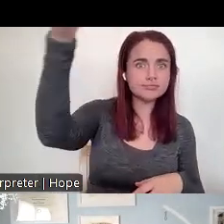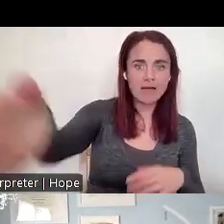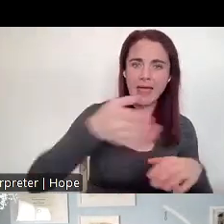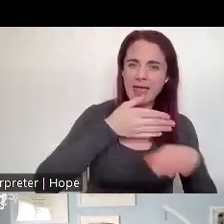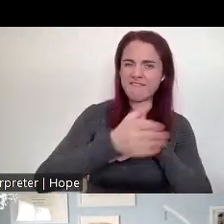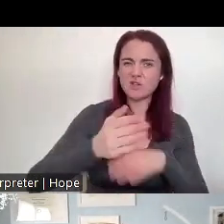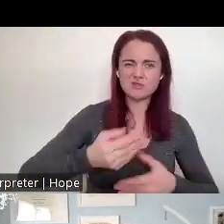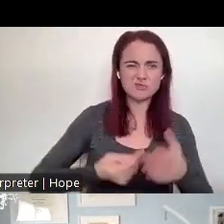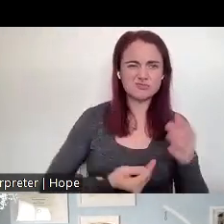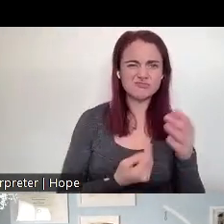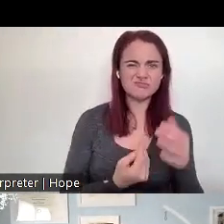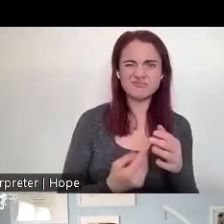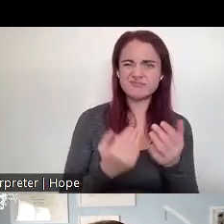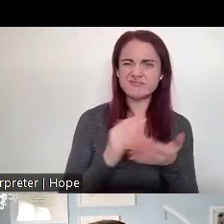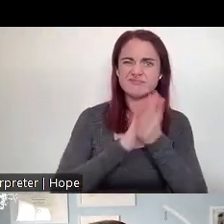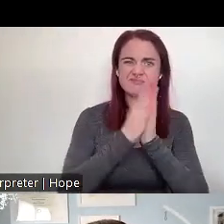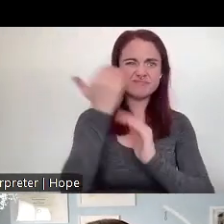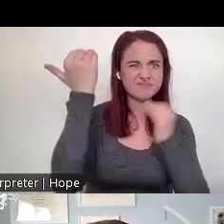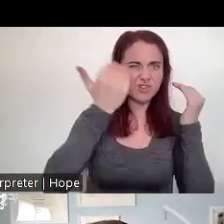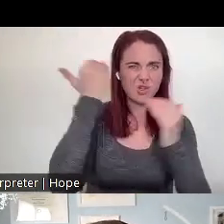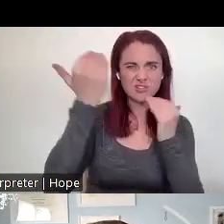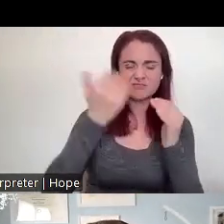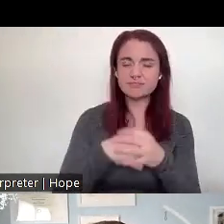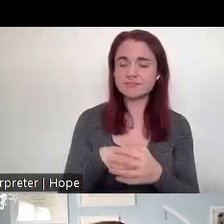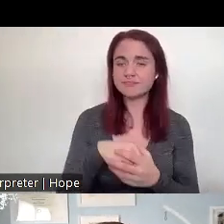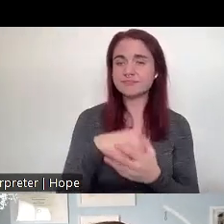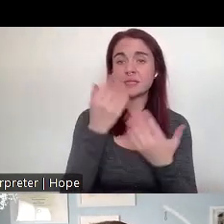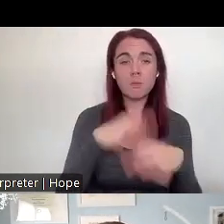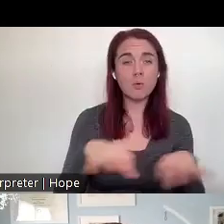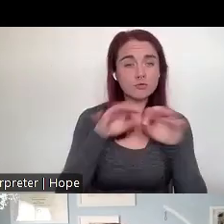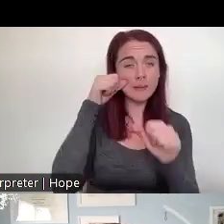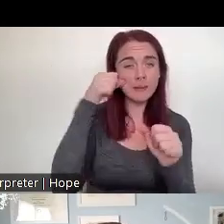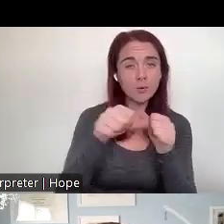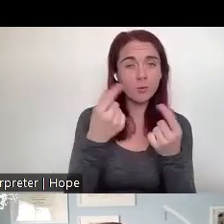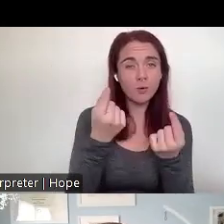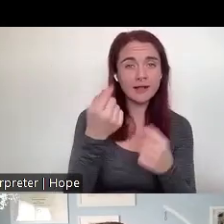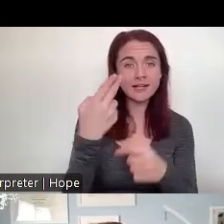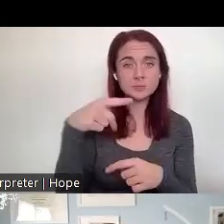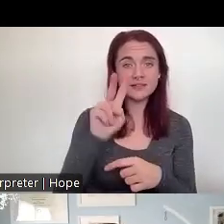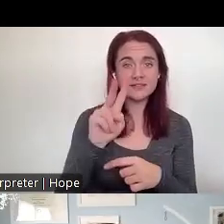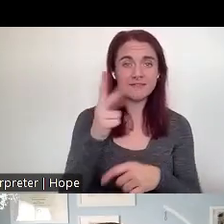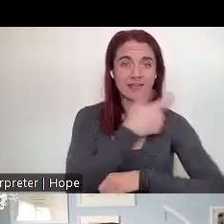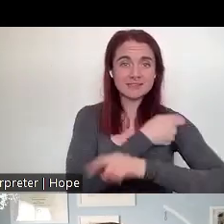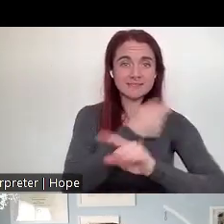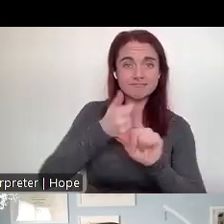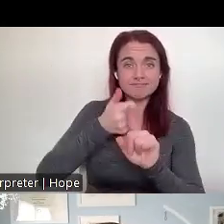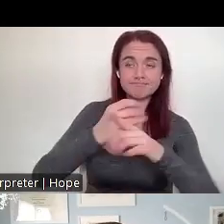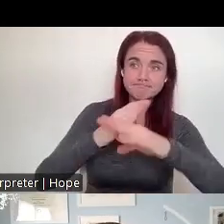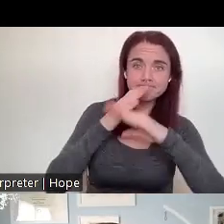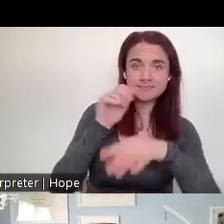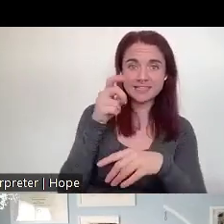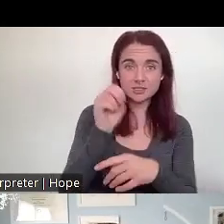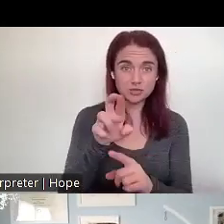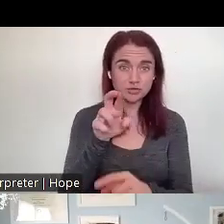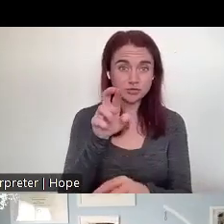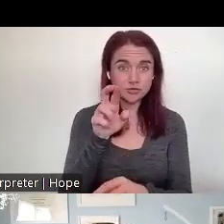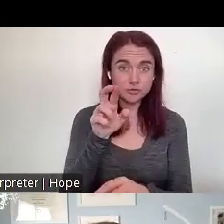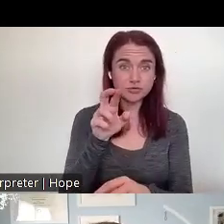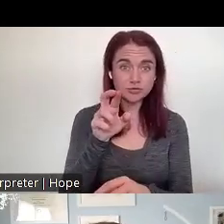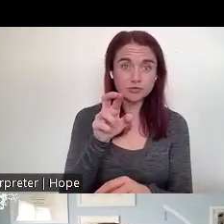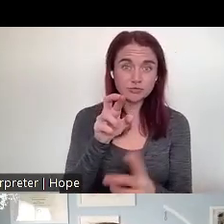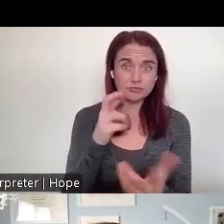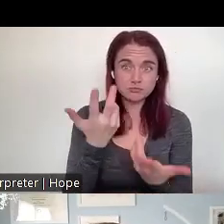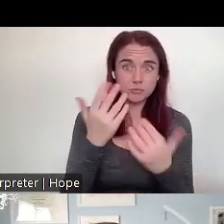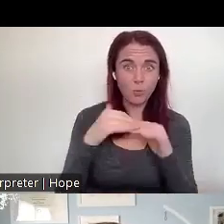And the bottom line is, and sort of big takeaway here, is the HPV vaccine is a cancer-preventing vaccine that is